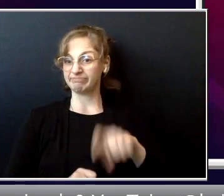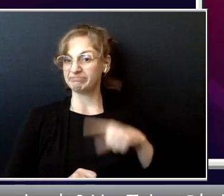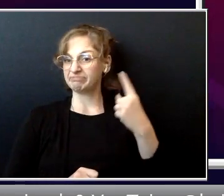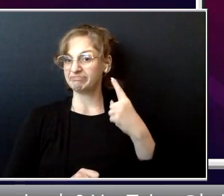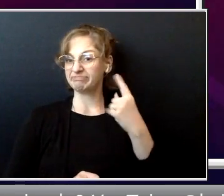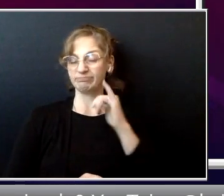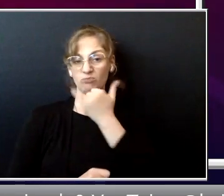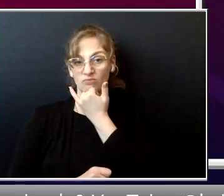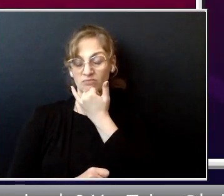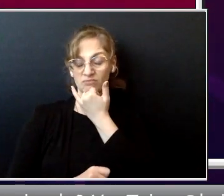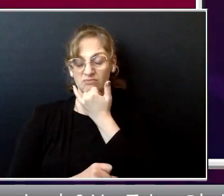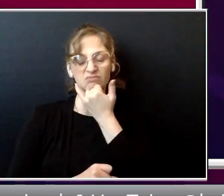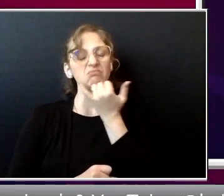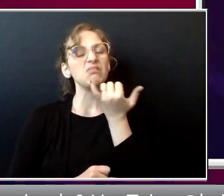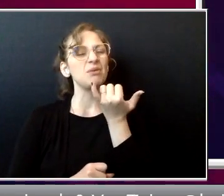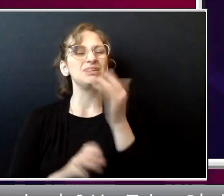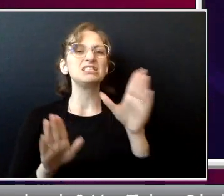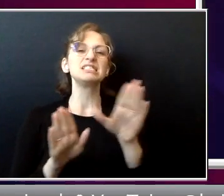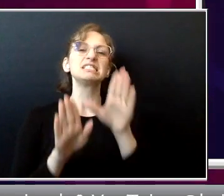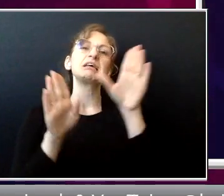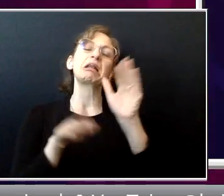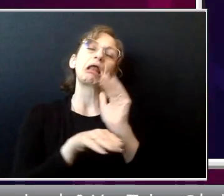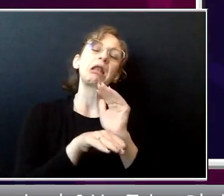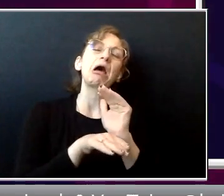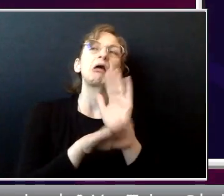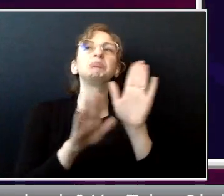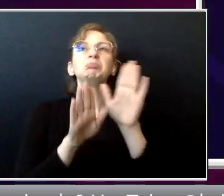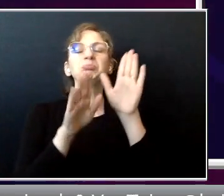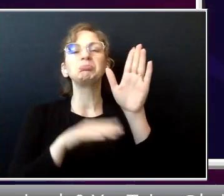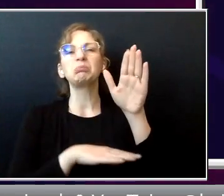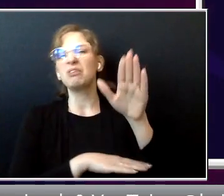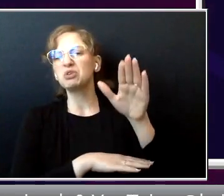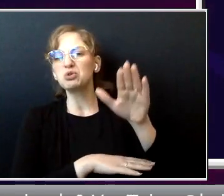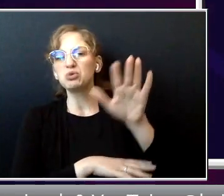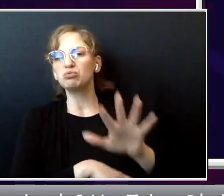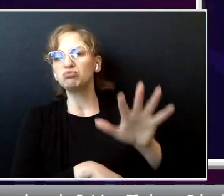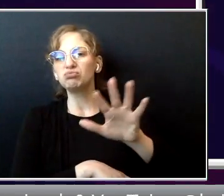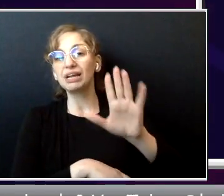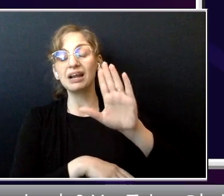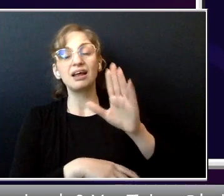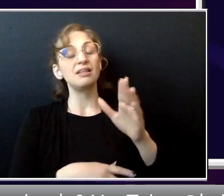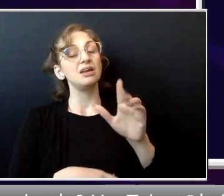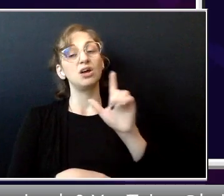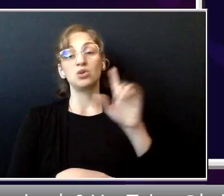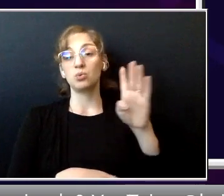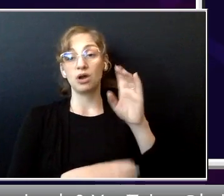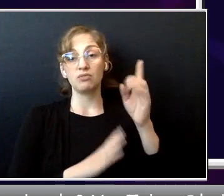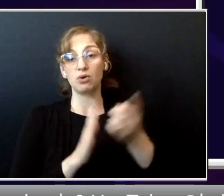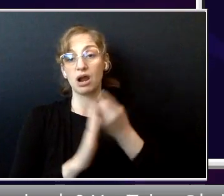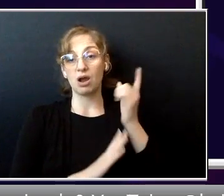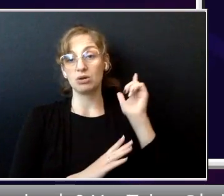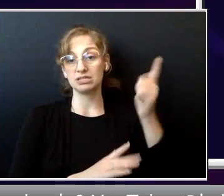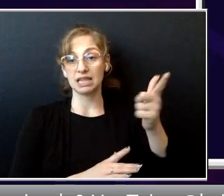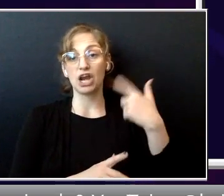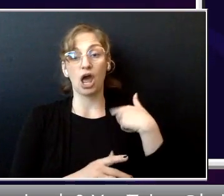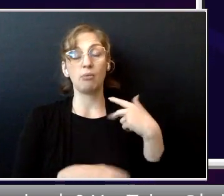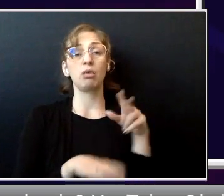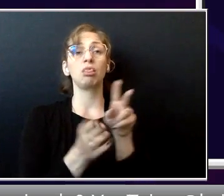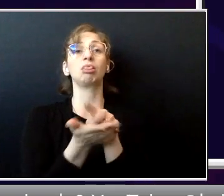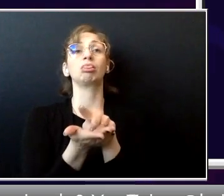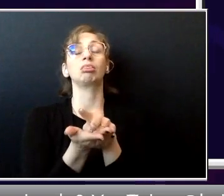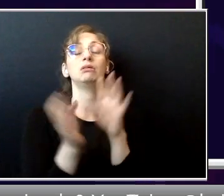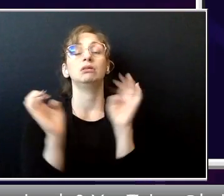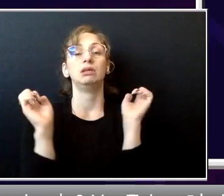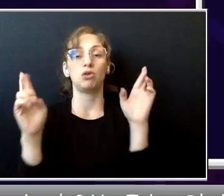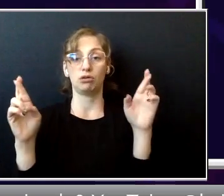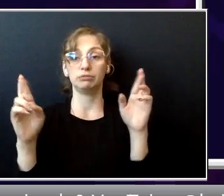Sunday afternoon. And that next day, 24 hours later, I was laying in the ER. So